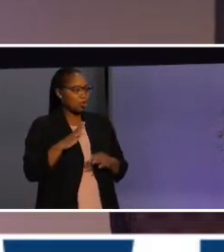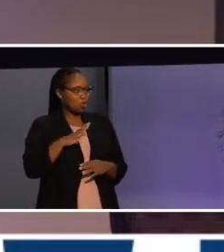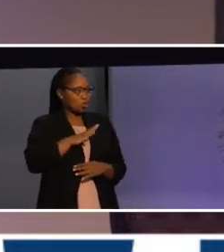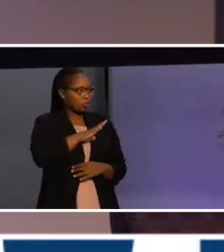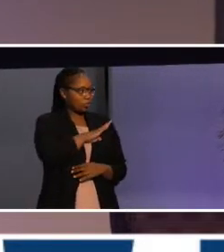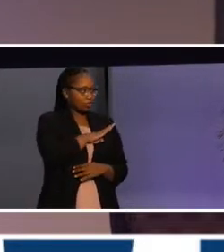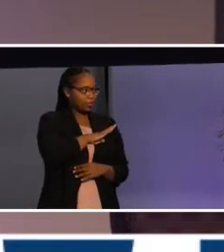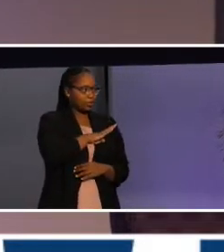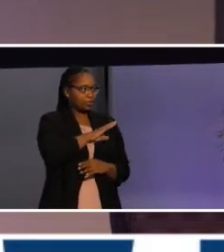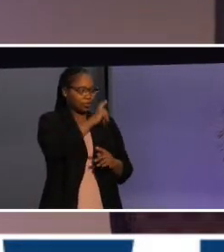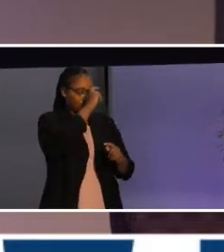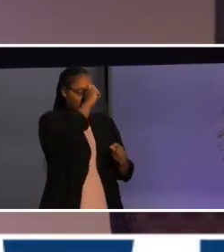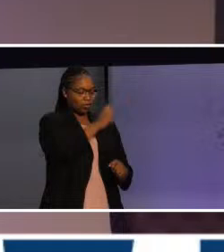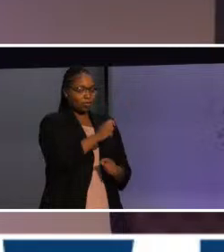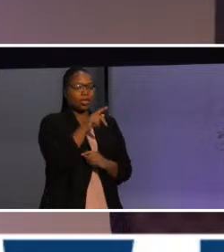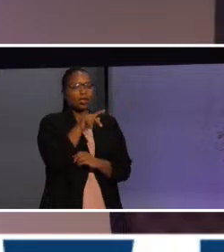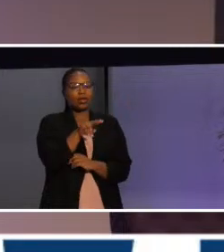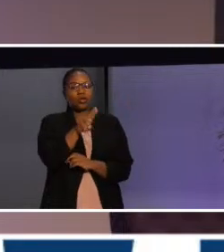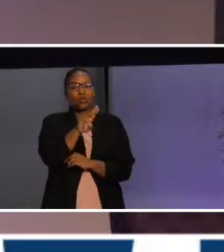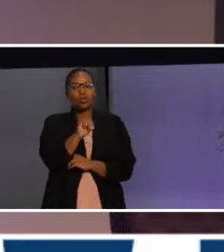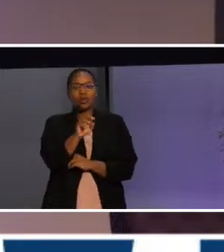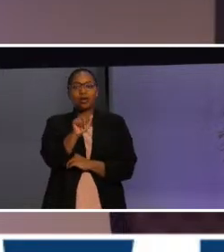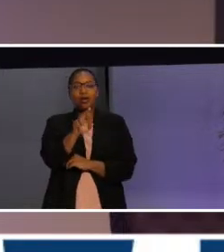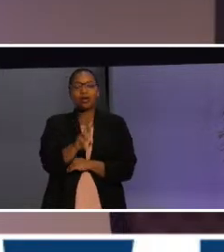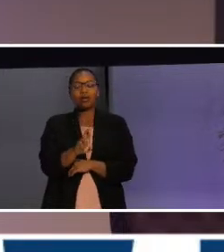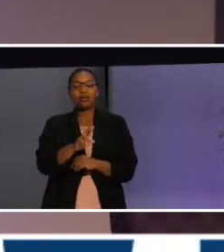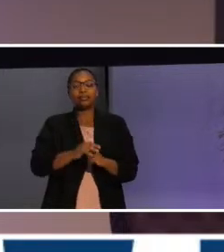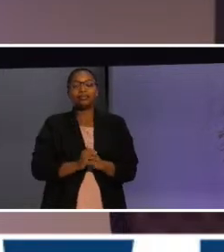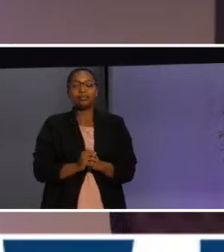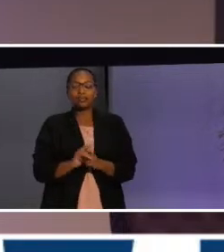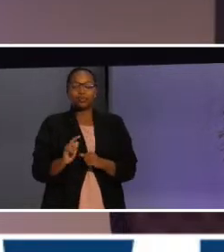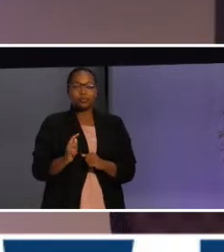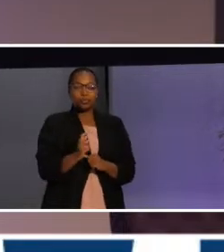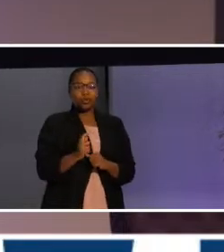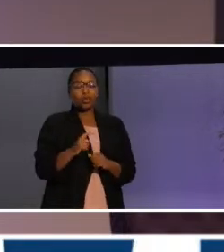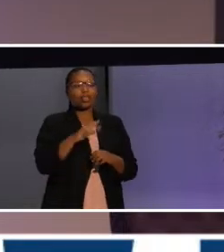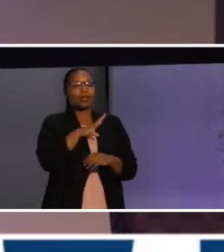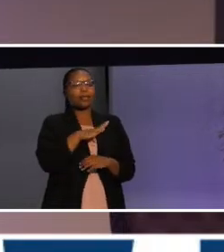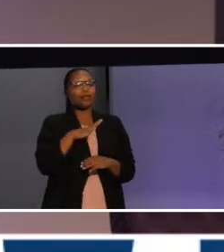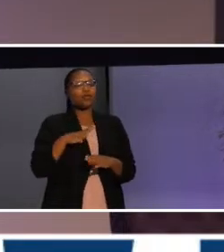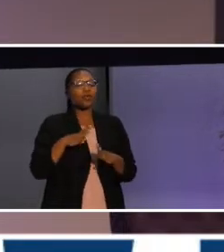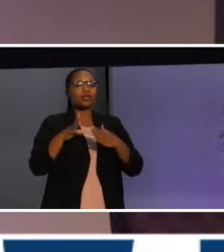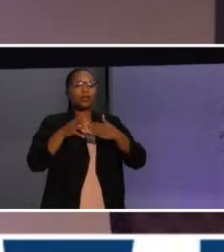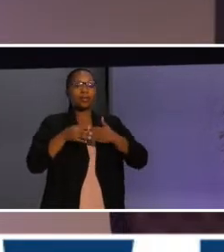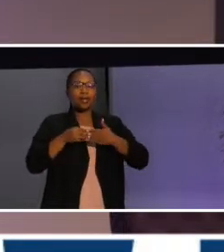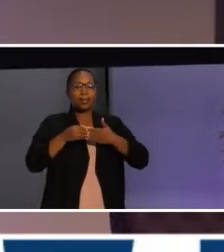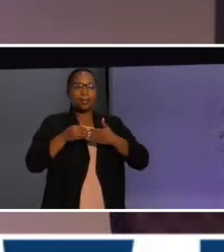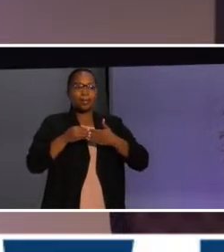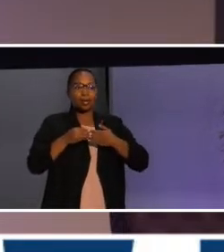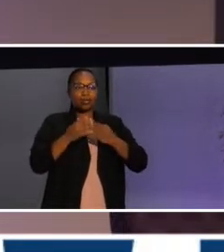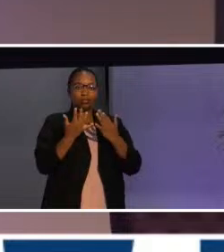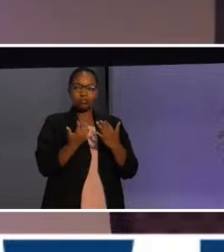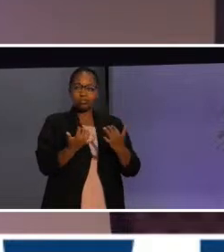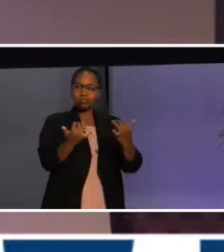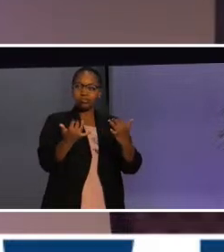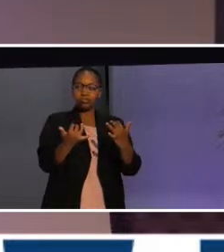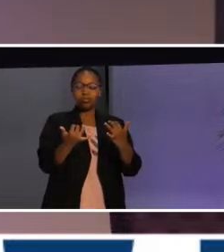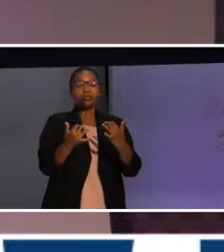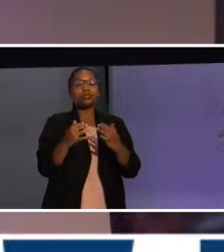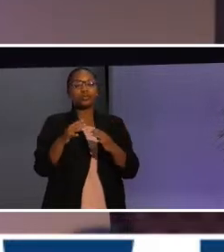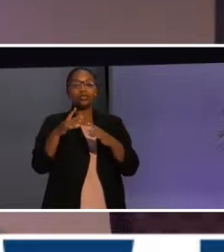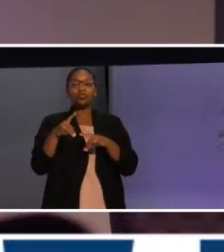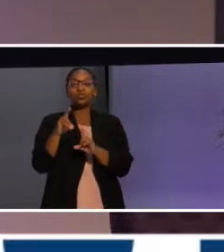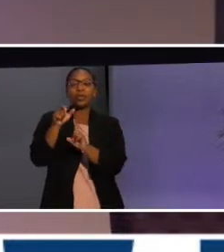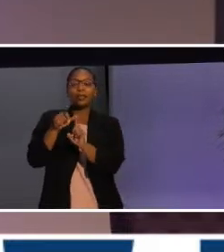all the members of the AWEB Executive, the Chairperson of the Electoral Commission of South